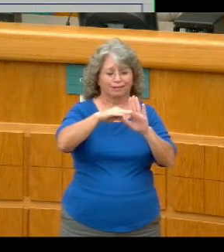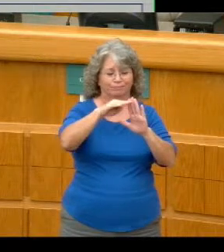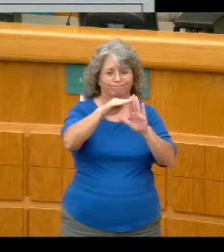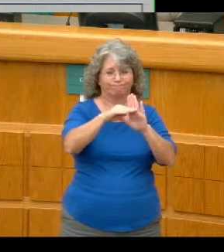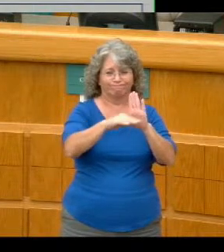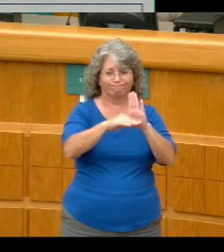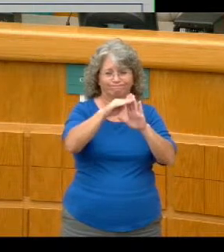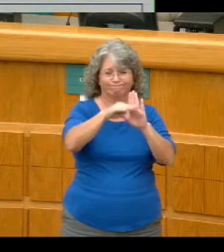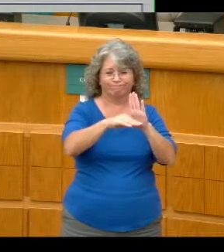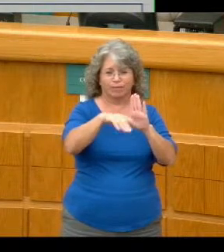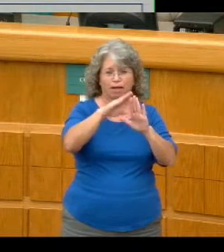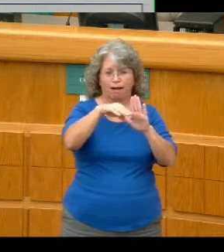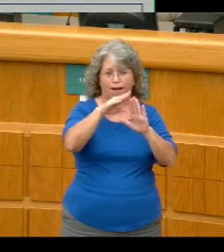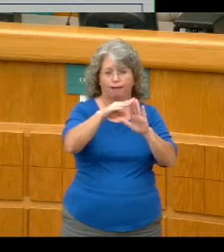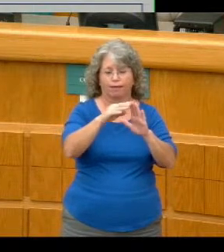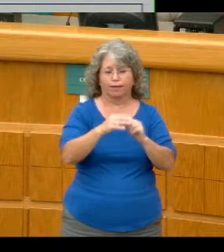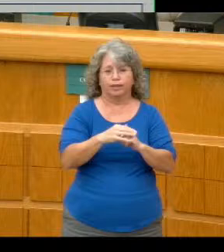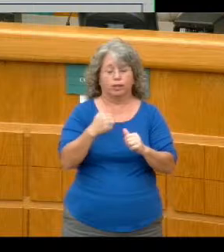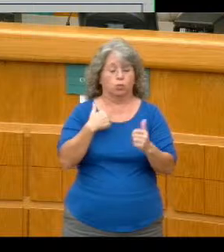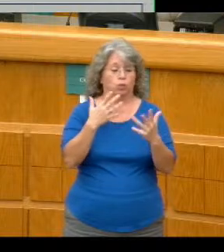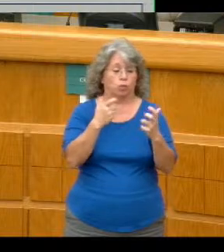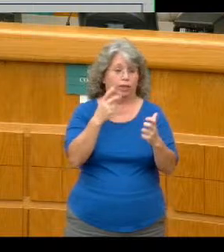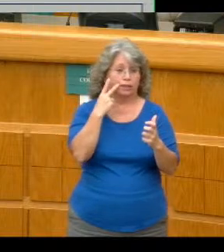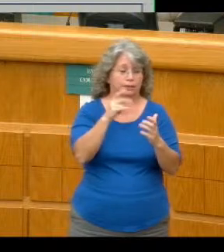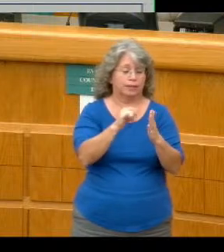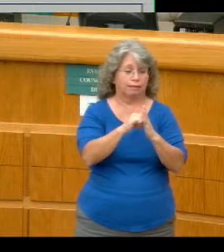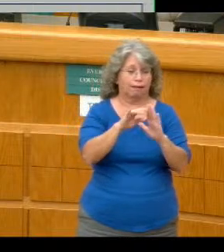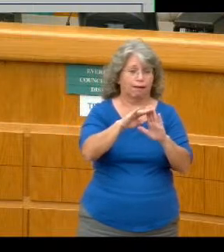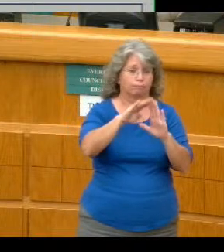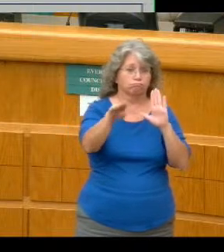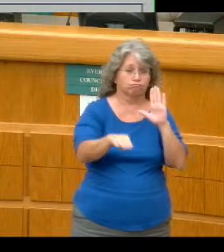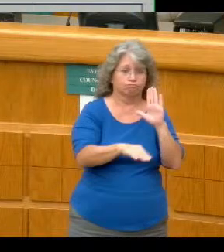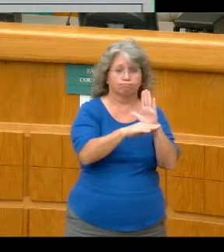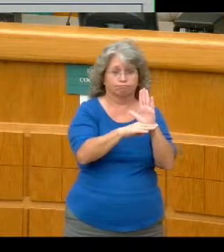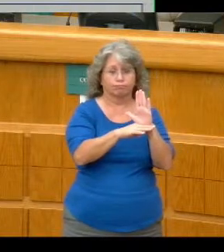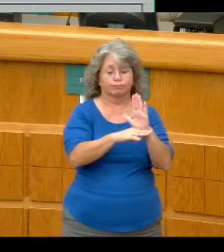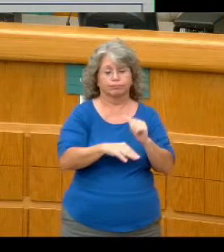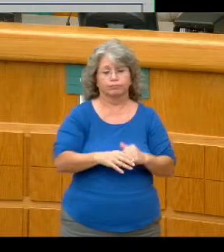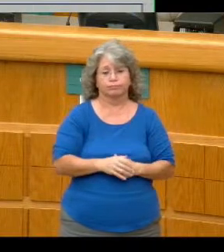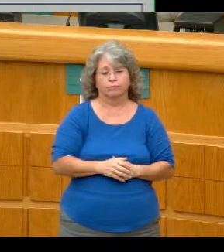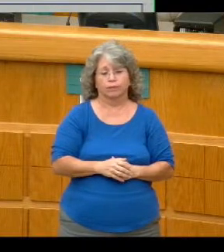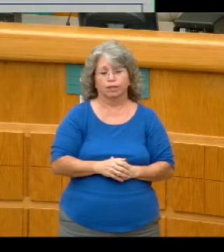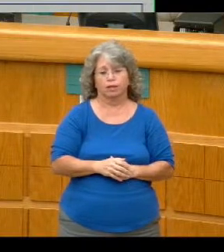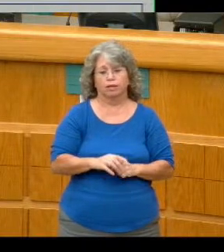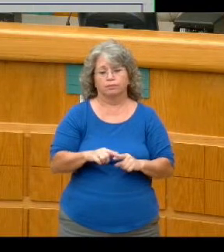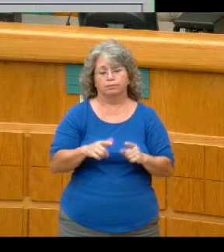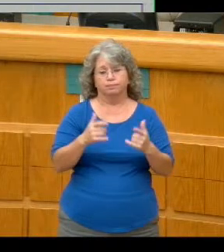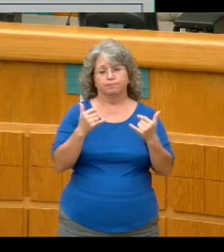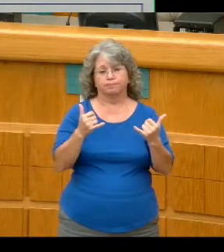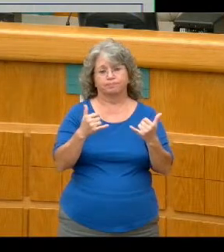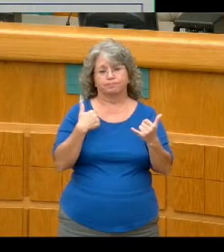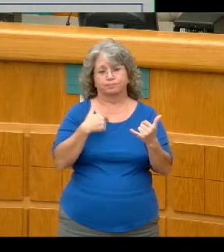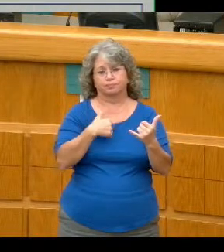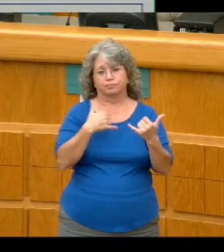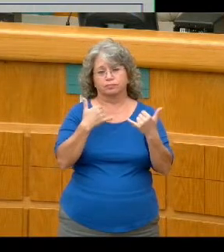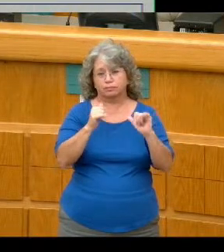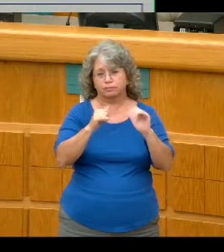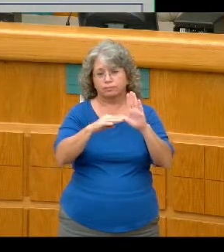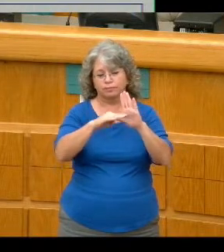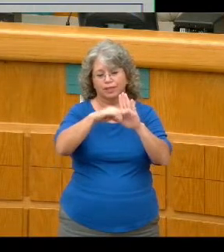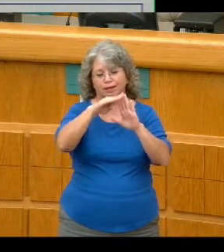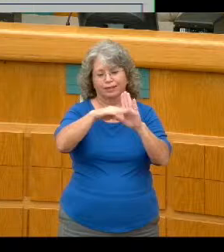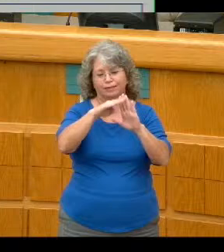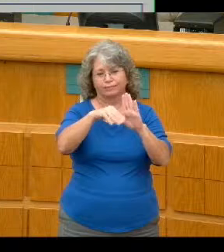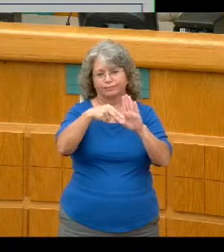like we did in the number of cases where we go down to last place in the state, which means the least number of fatalities. But right now we're